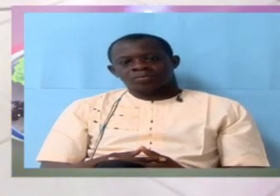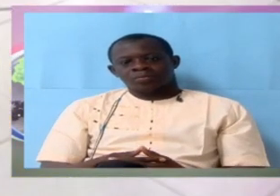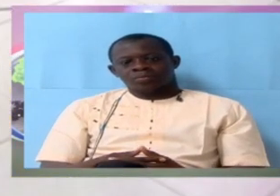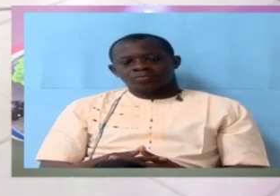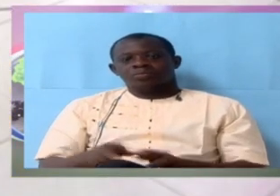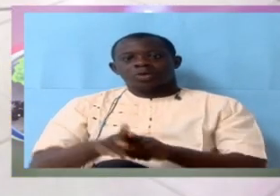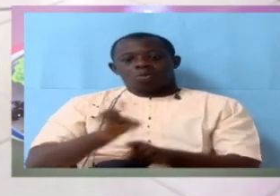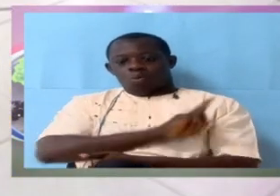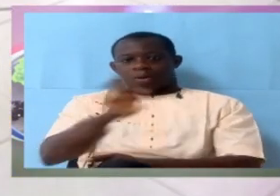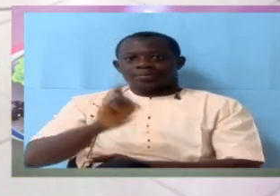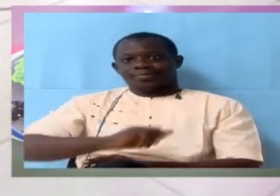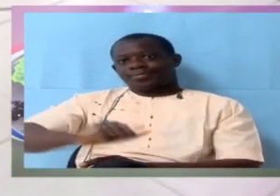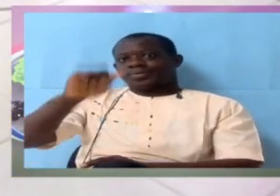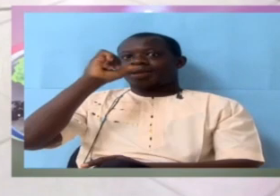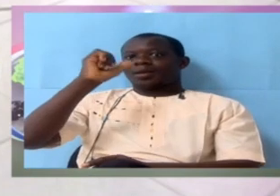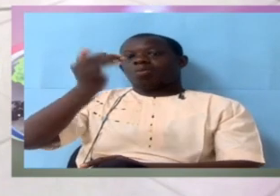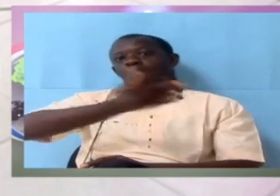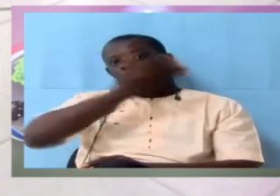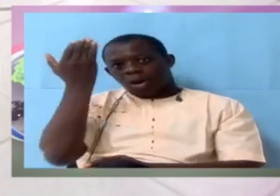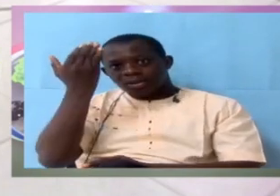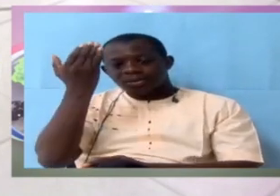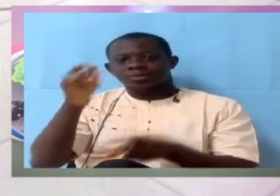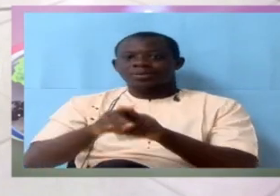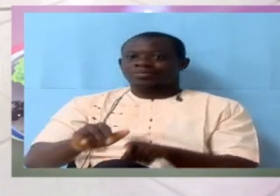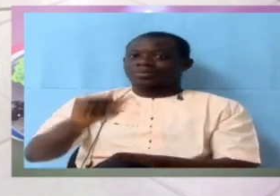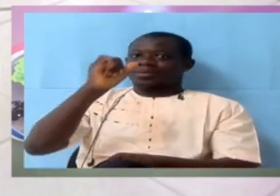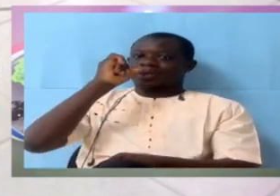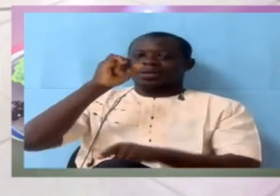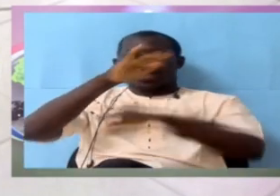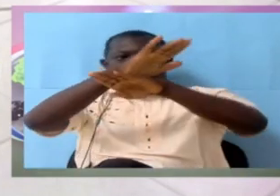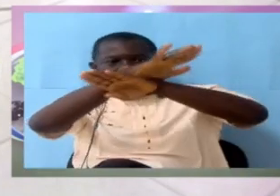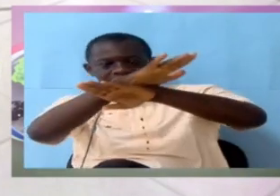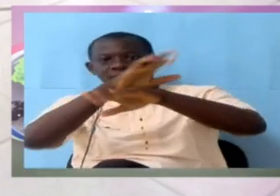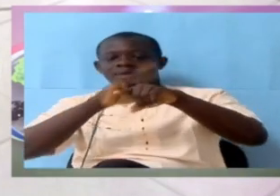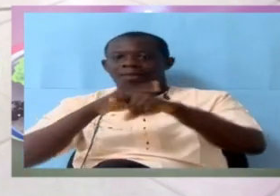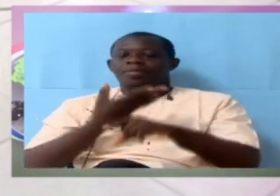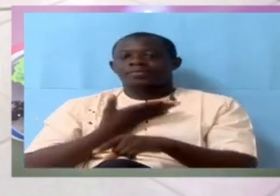We'll drink it in the morning and we'll drink it in the evening.